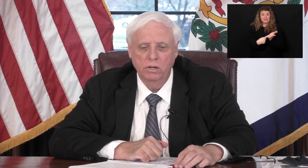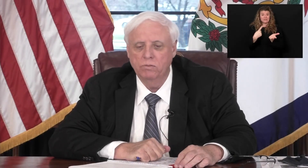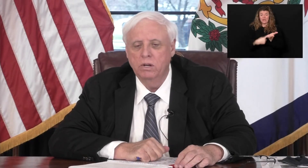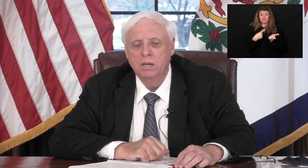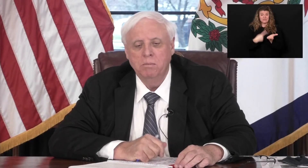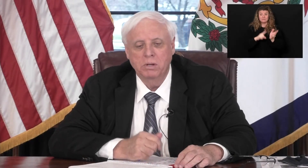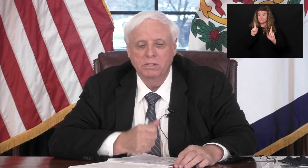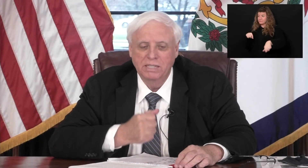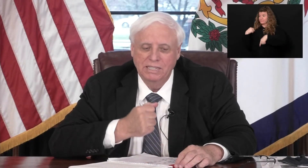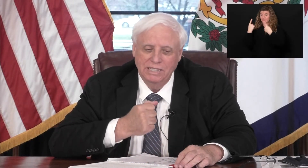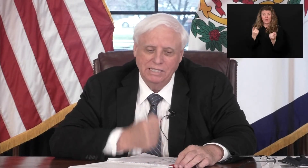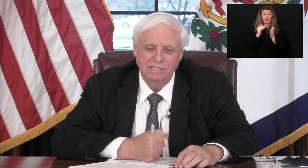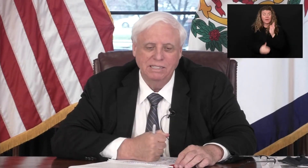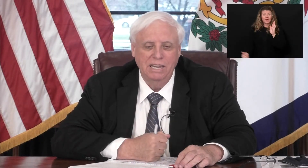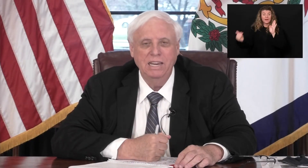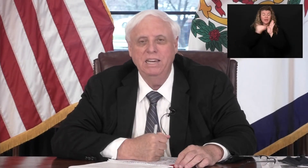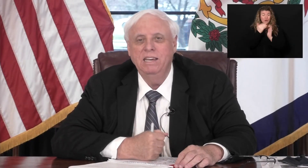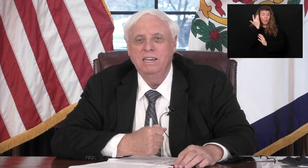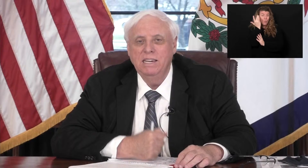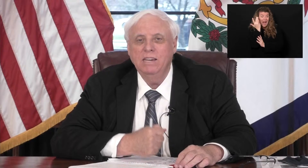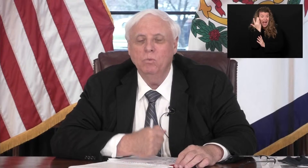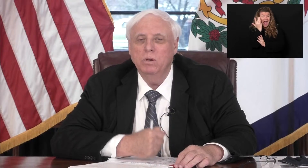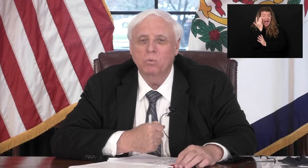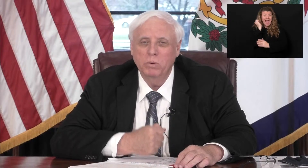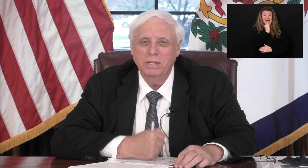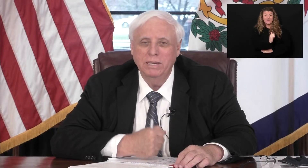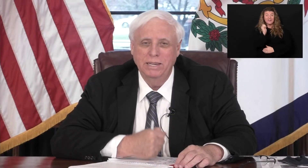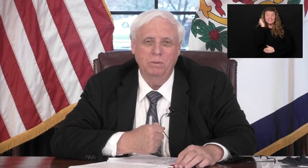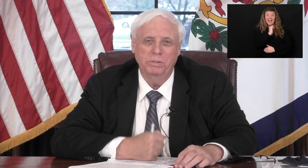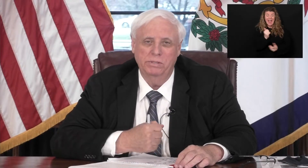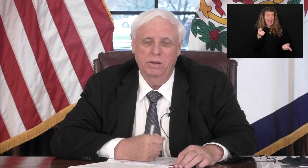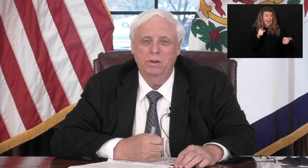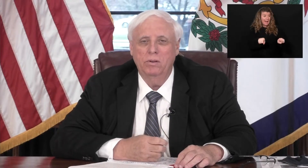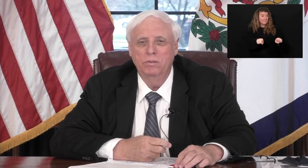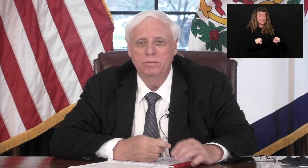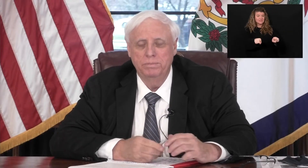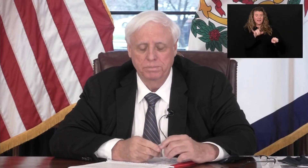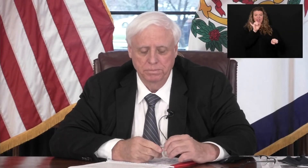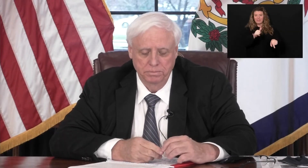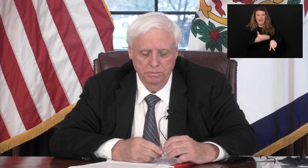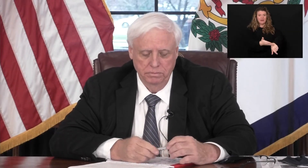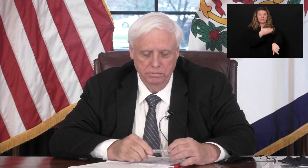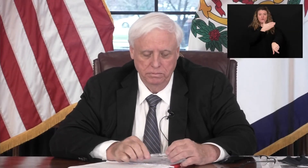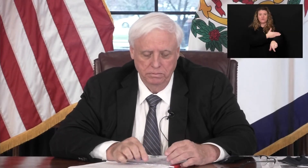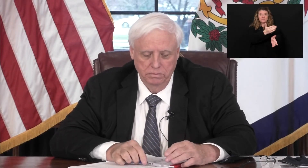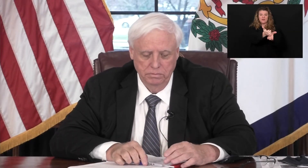over and over, because at the end of the day, it will really help us all.